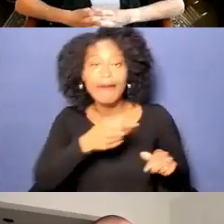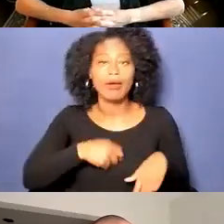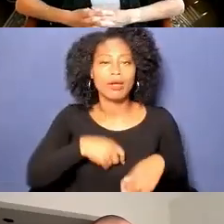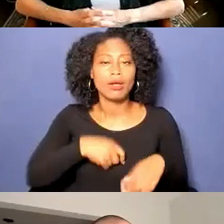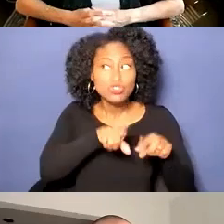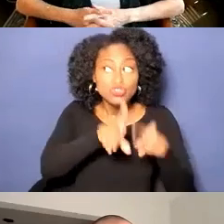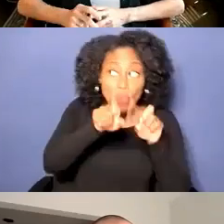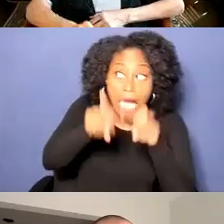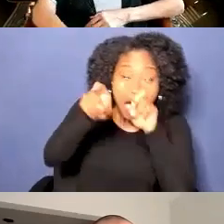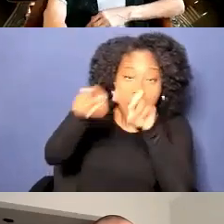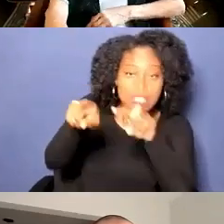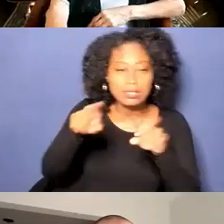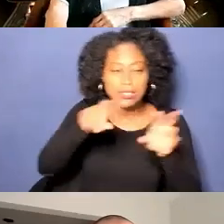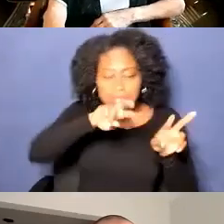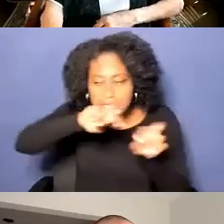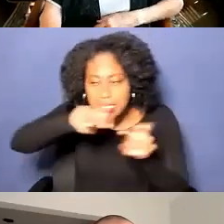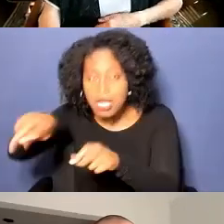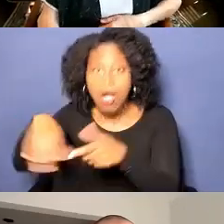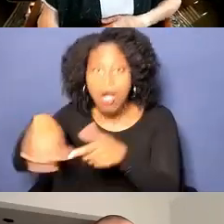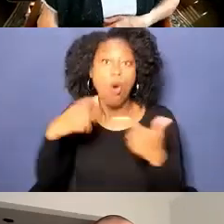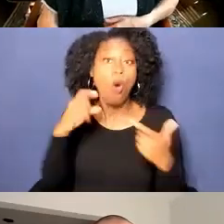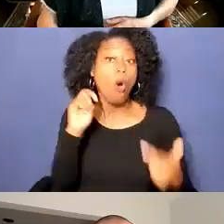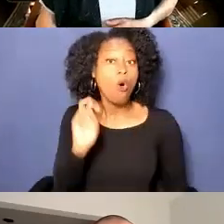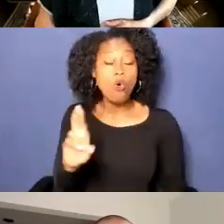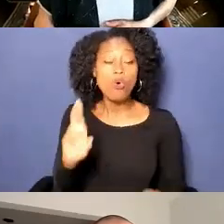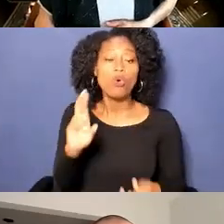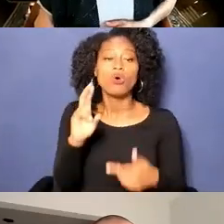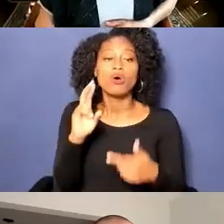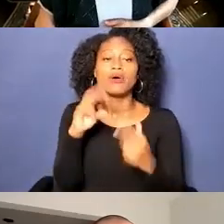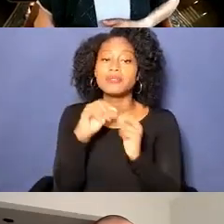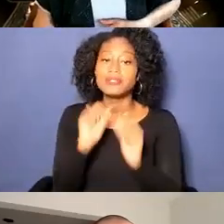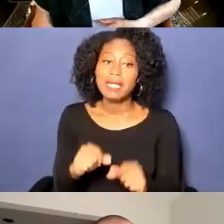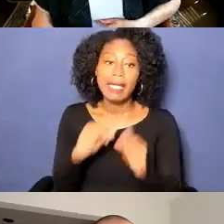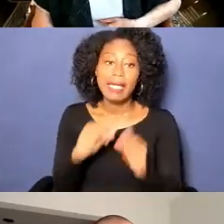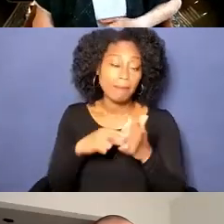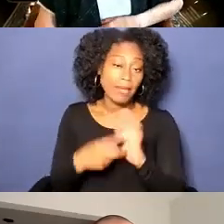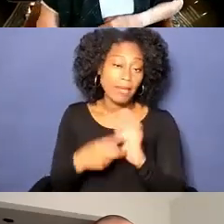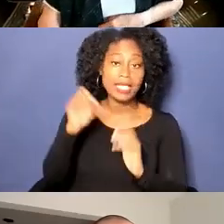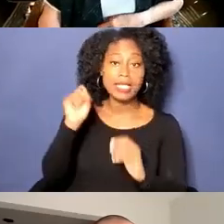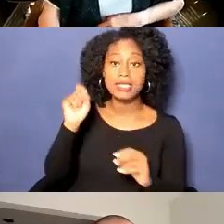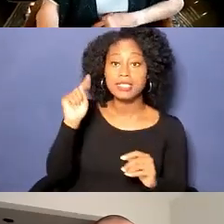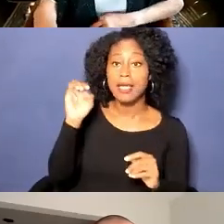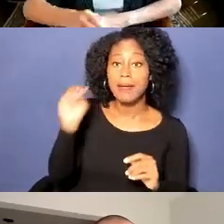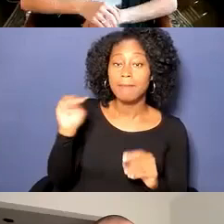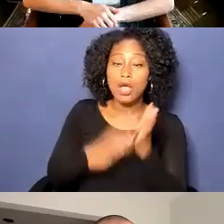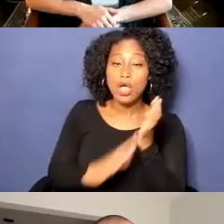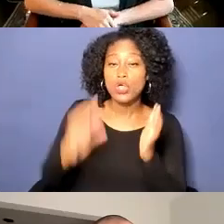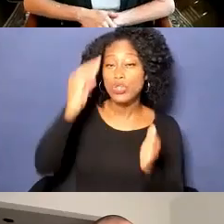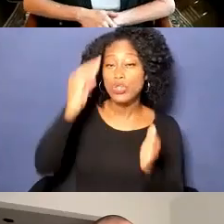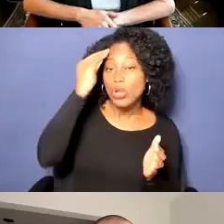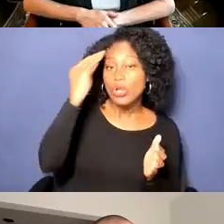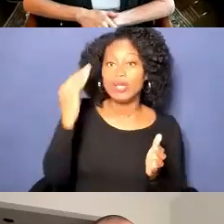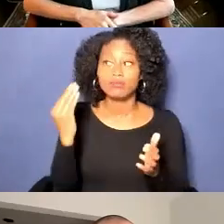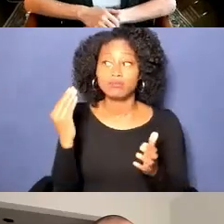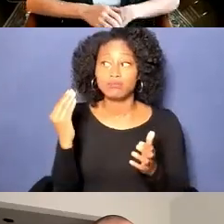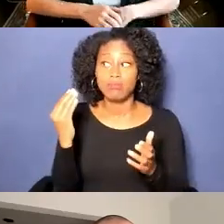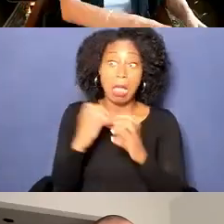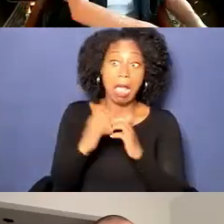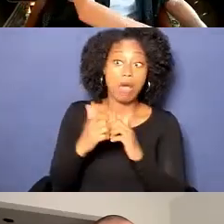trends. Or in fact, you could talk about STEM learning as STEM learning is taught